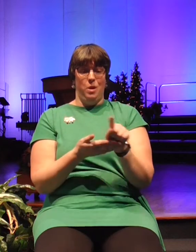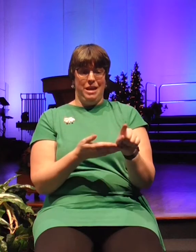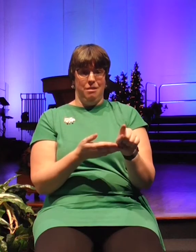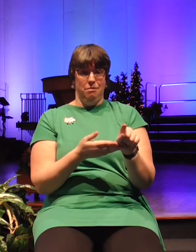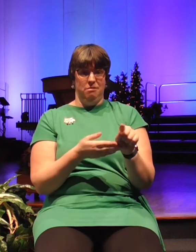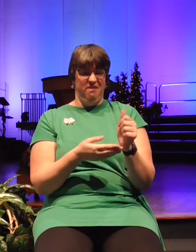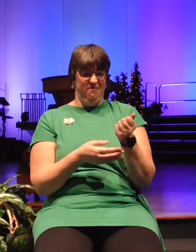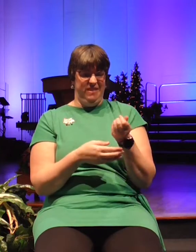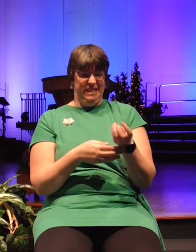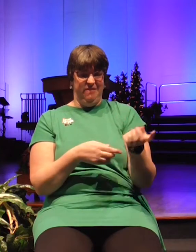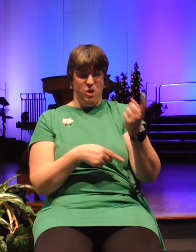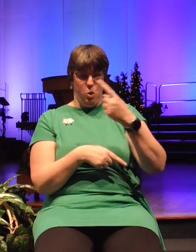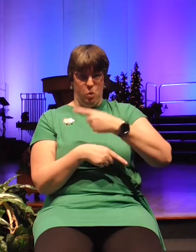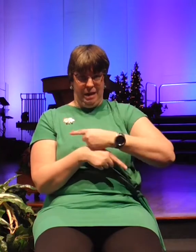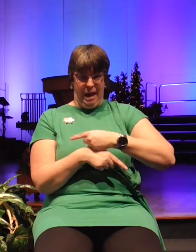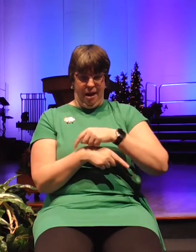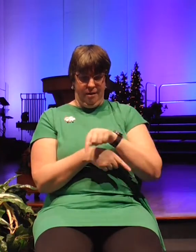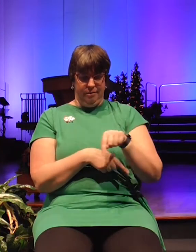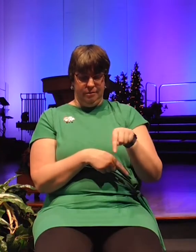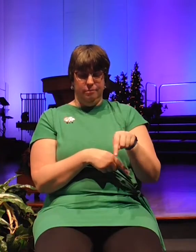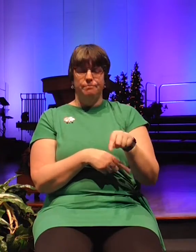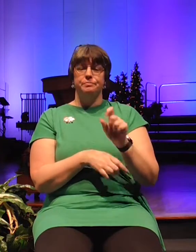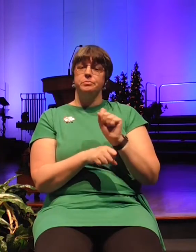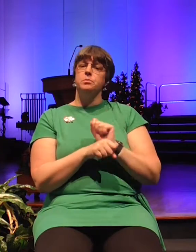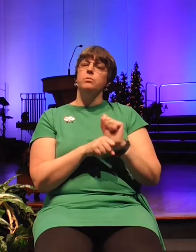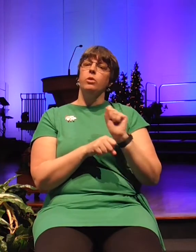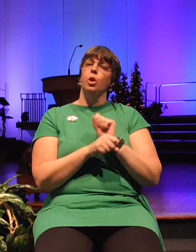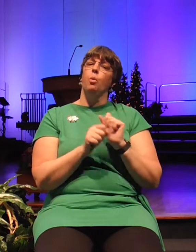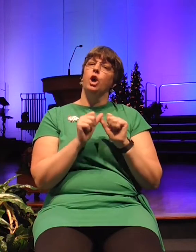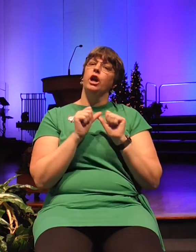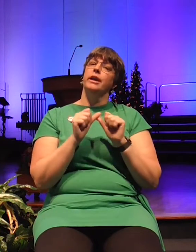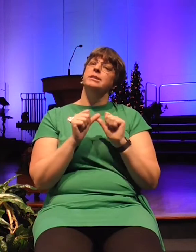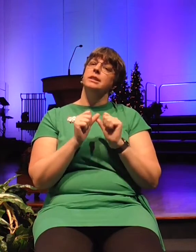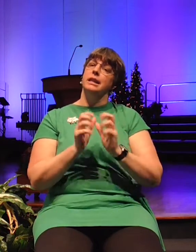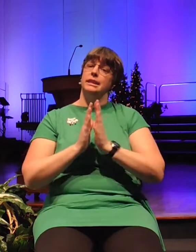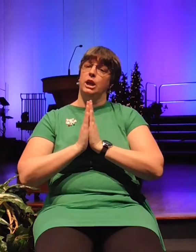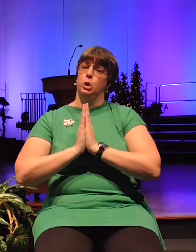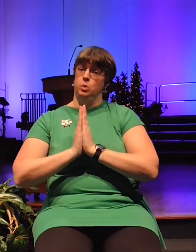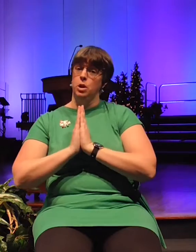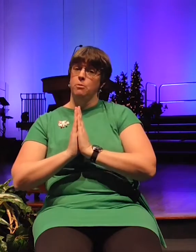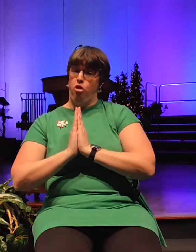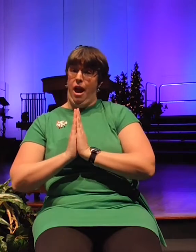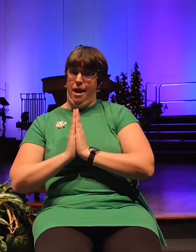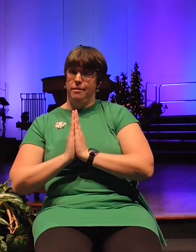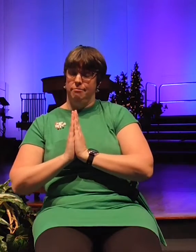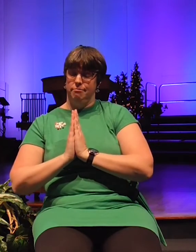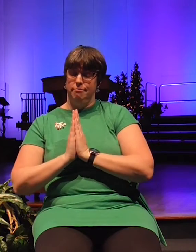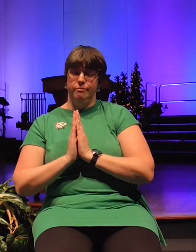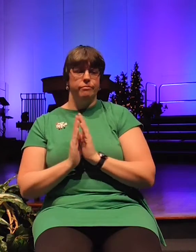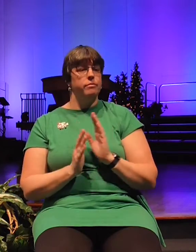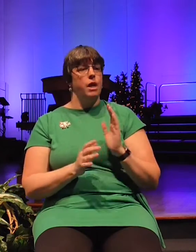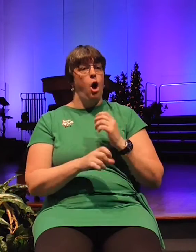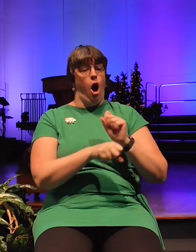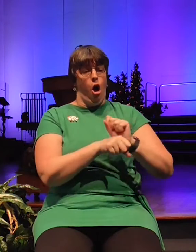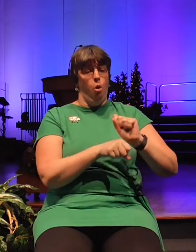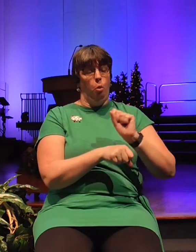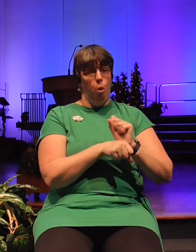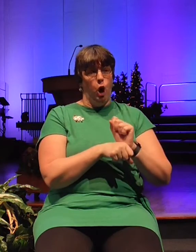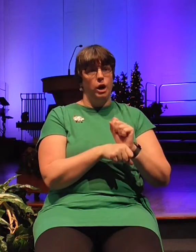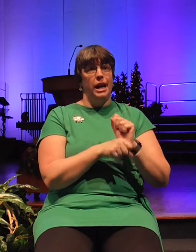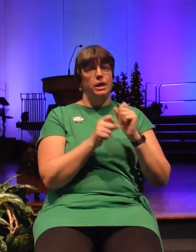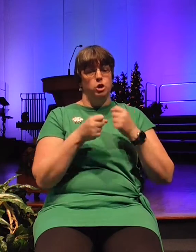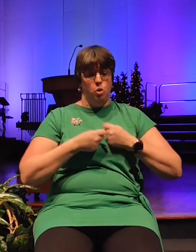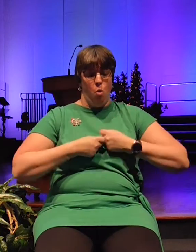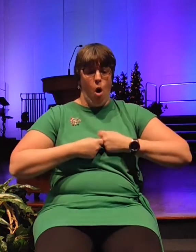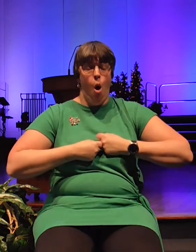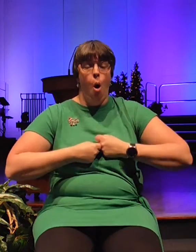coming days, our work is to continue to live a prayerful life. Our work is to open